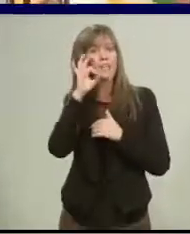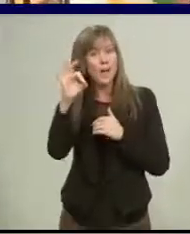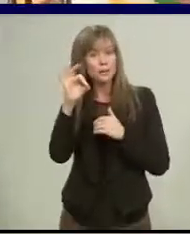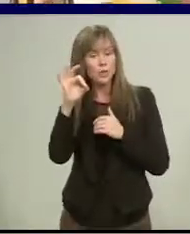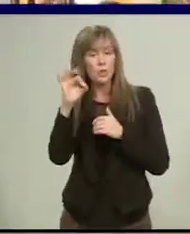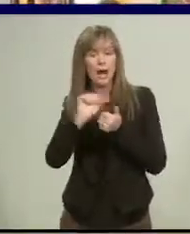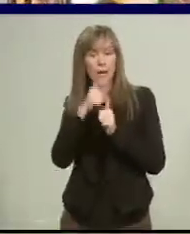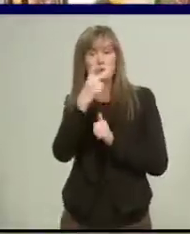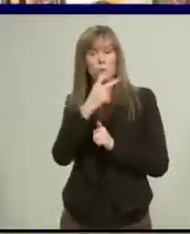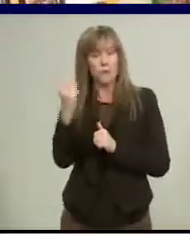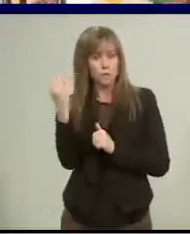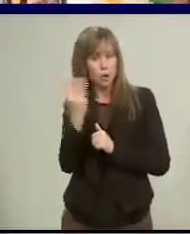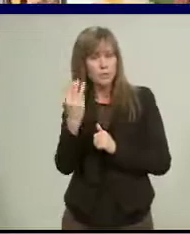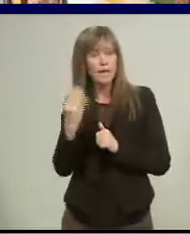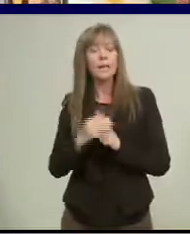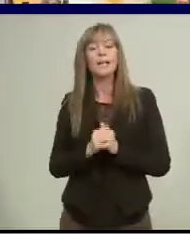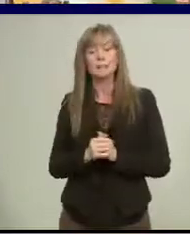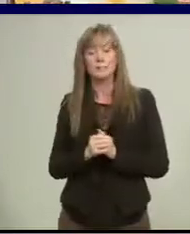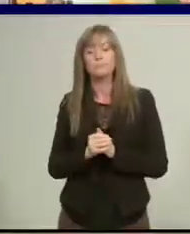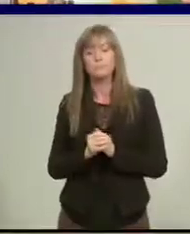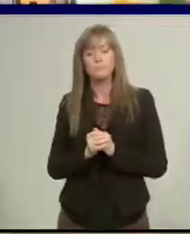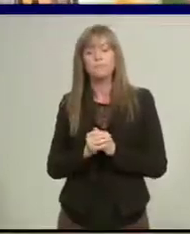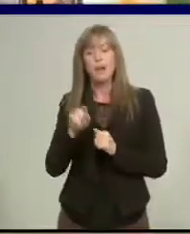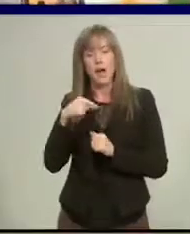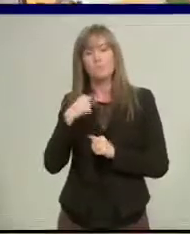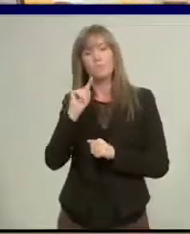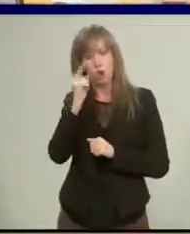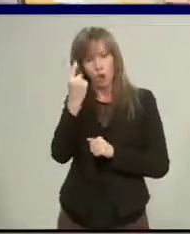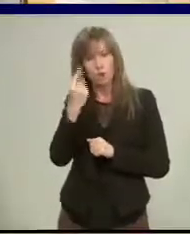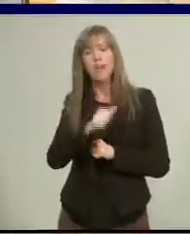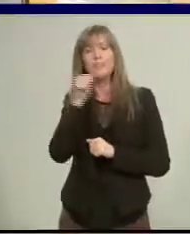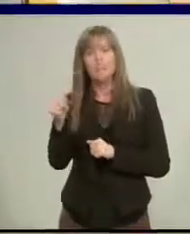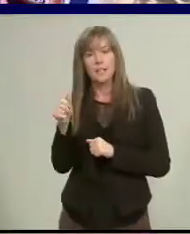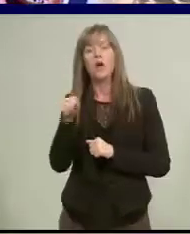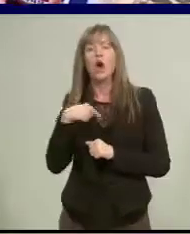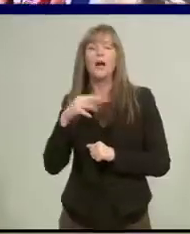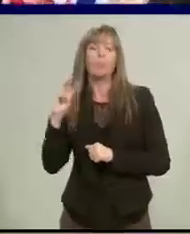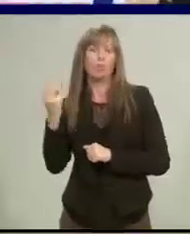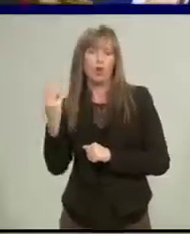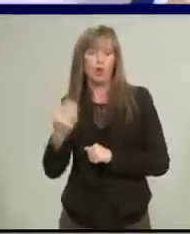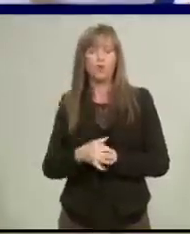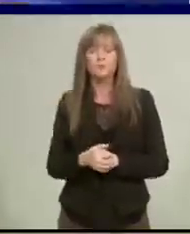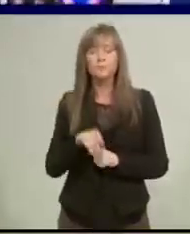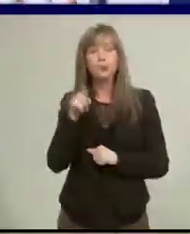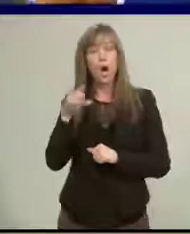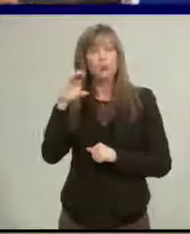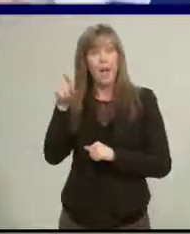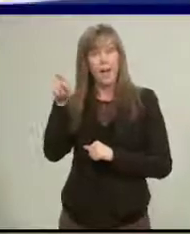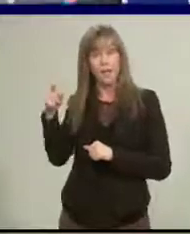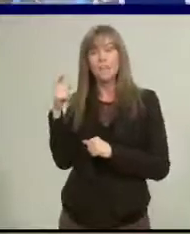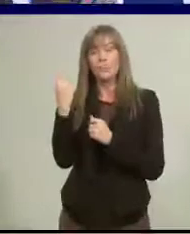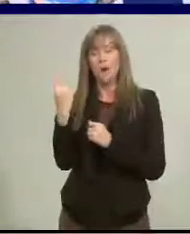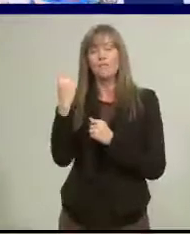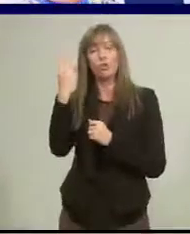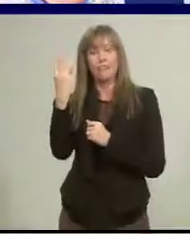one. We came first in the games, that one. And this one's best East Skills, so I'm going third. Craig is one of 3 athletes from